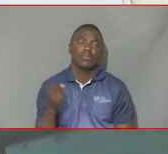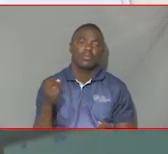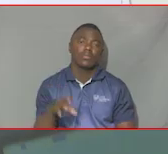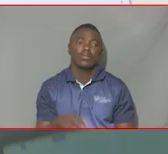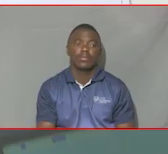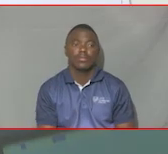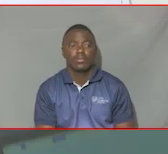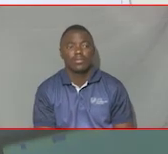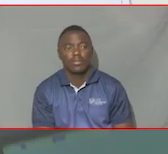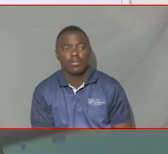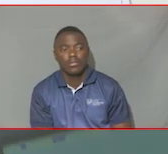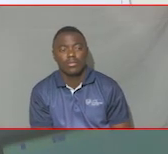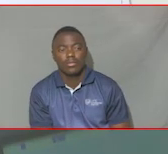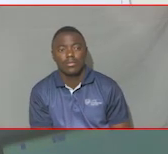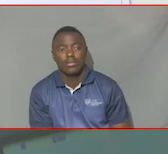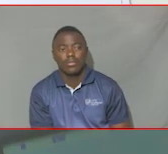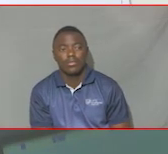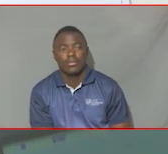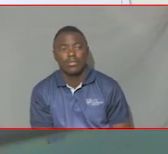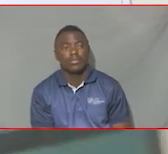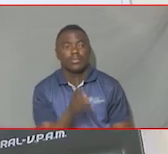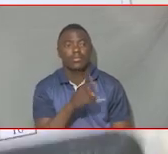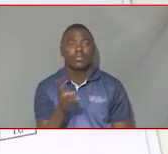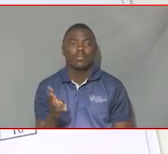So I will redo the data.